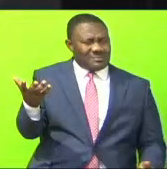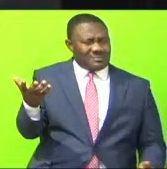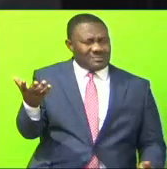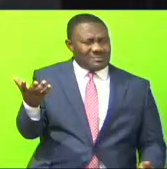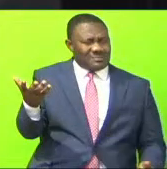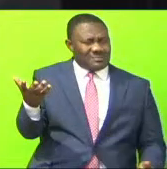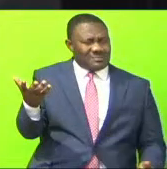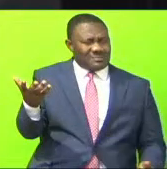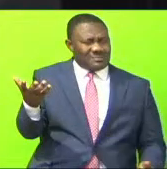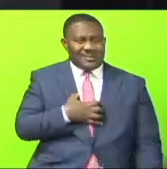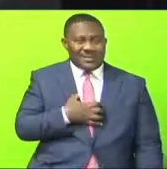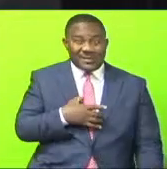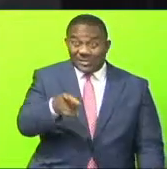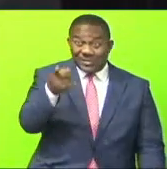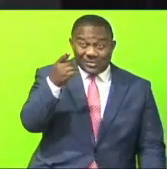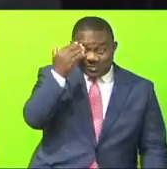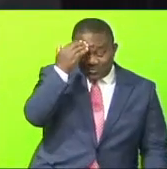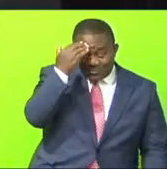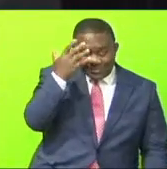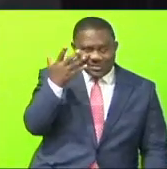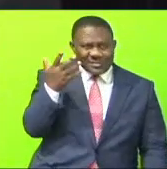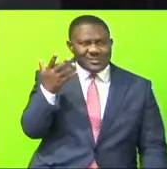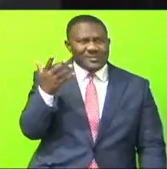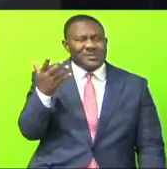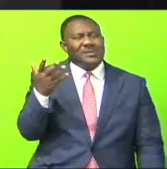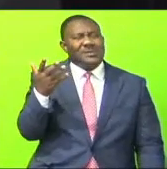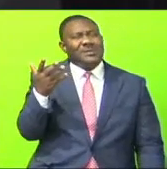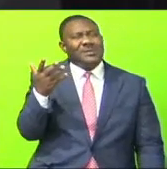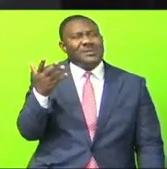they want to do? What if they change their minds?